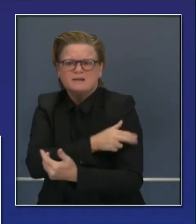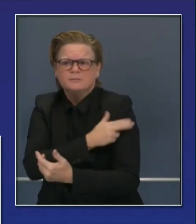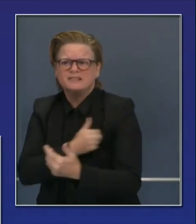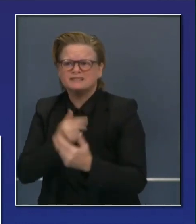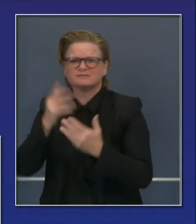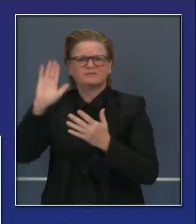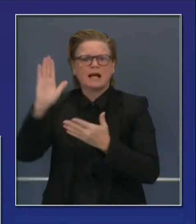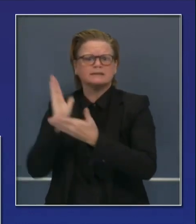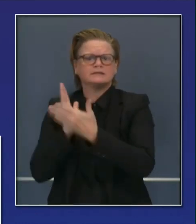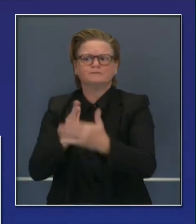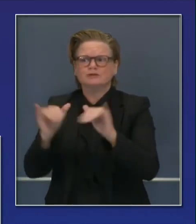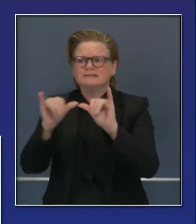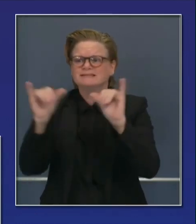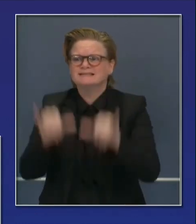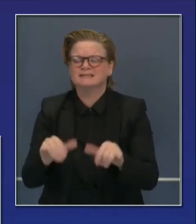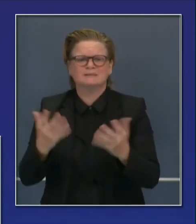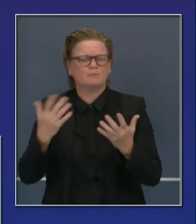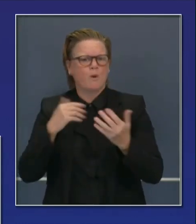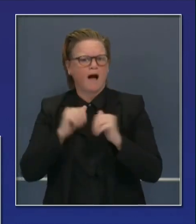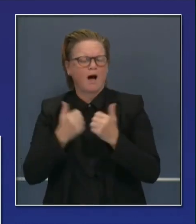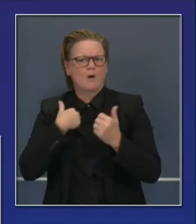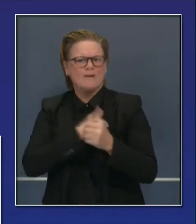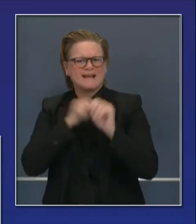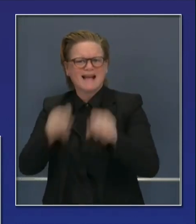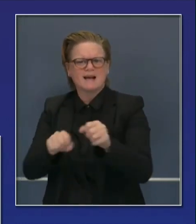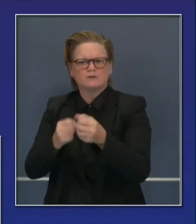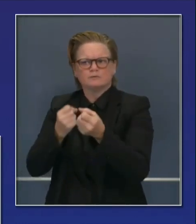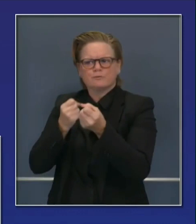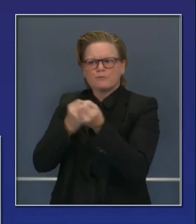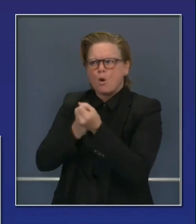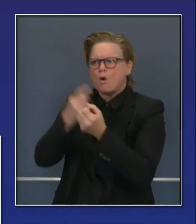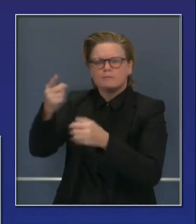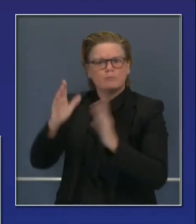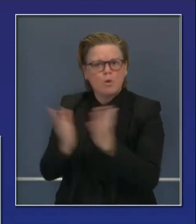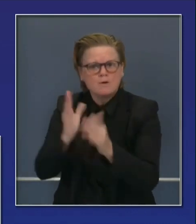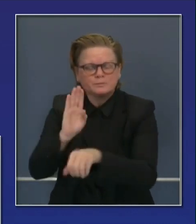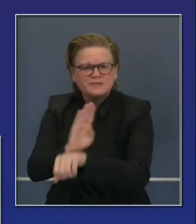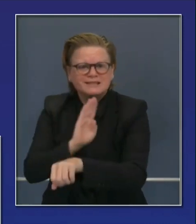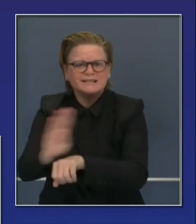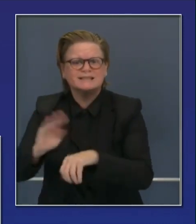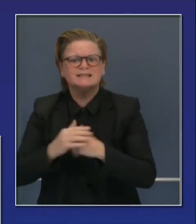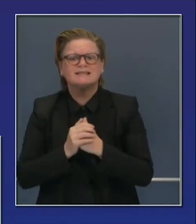support these small businesses that will not receive this